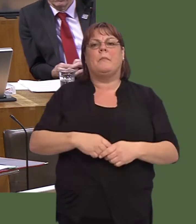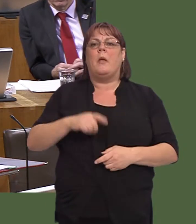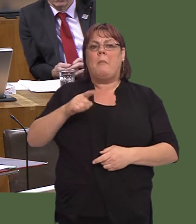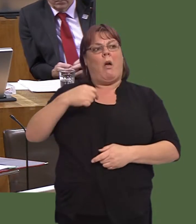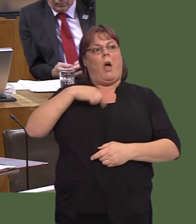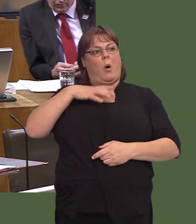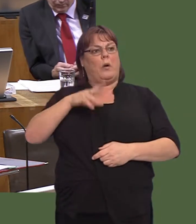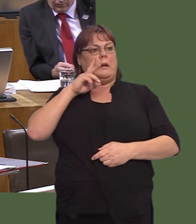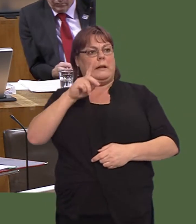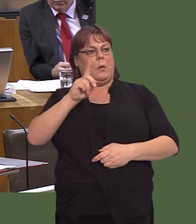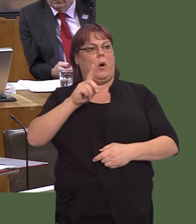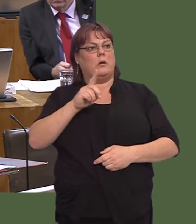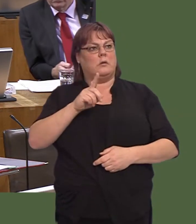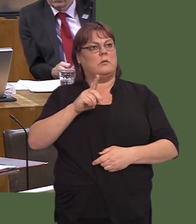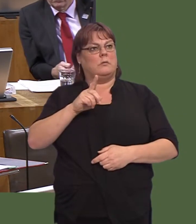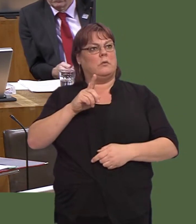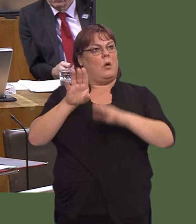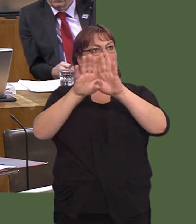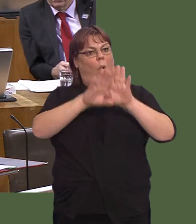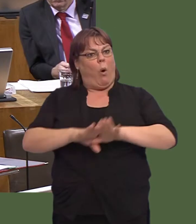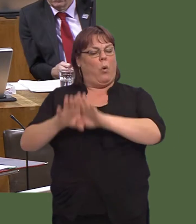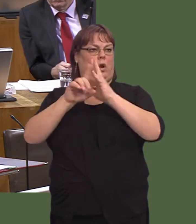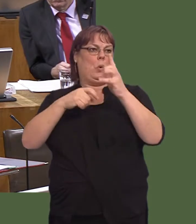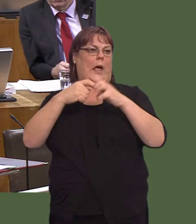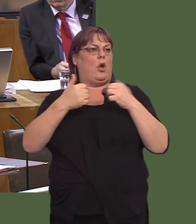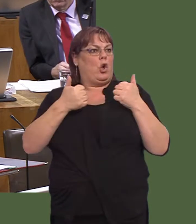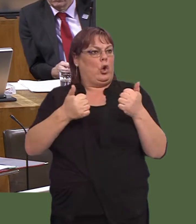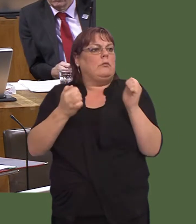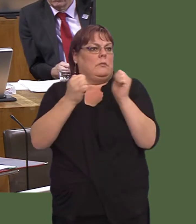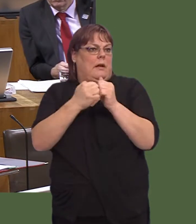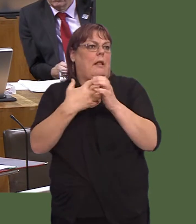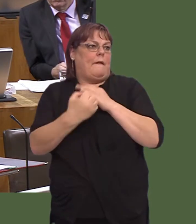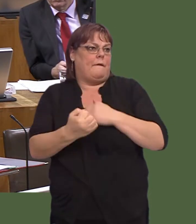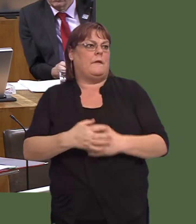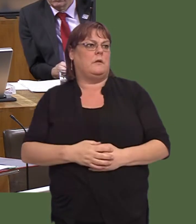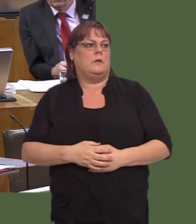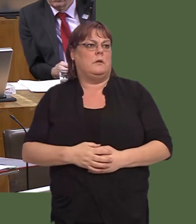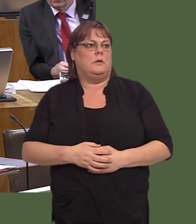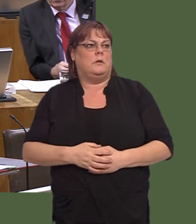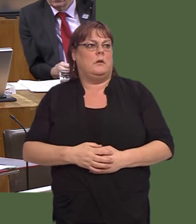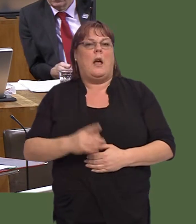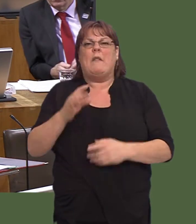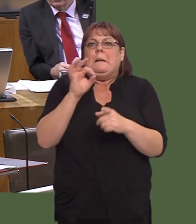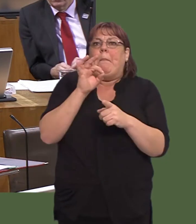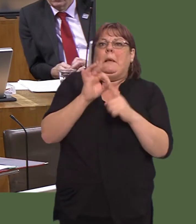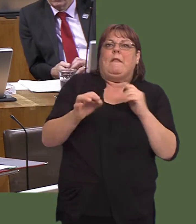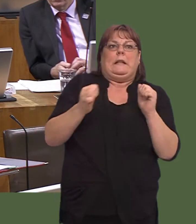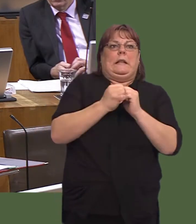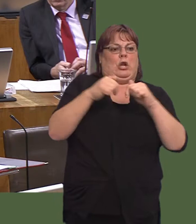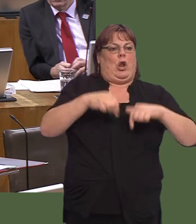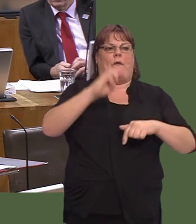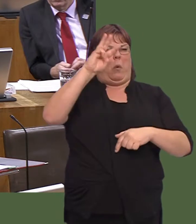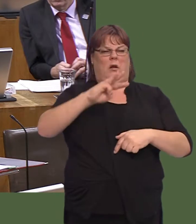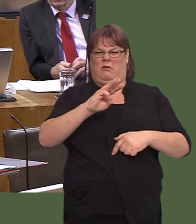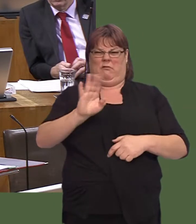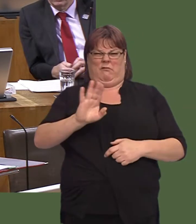this. I want to see a good deal for the whole UK. I think that's by far the easiest solution. Having a deal specifically for Wales is